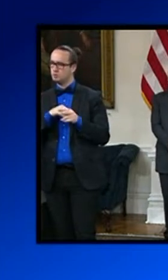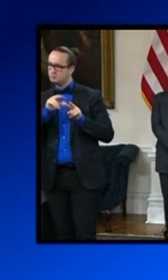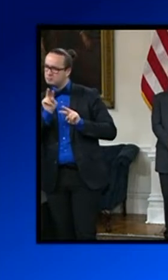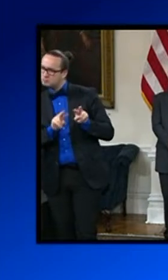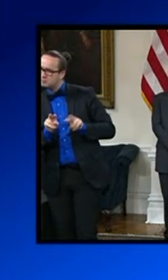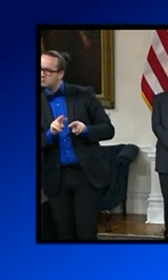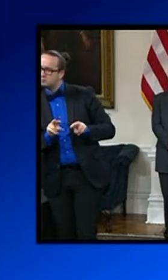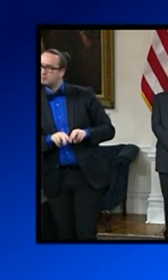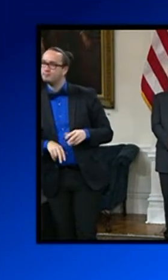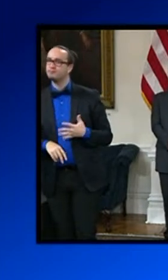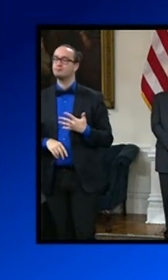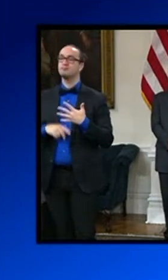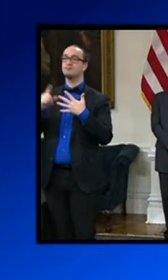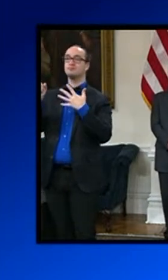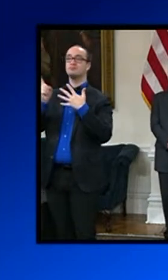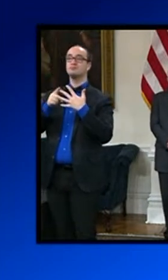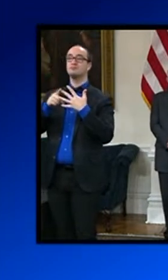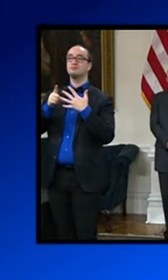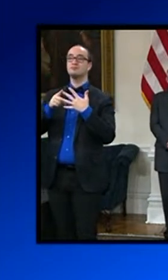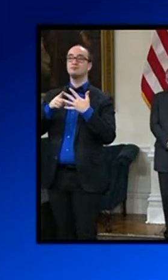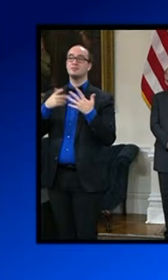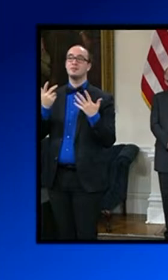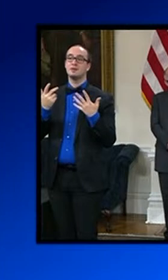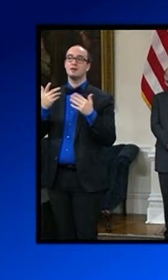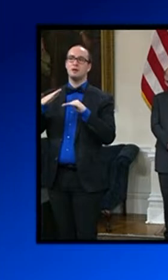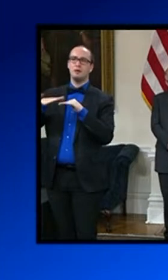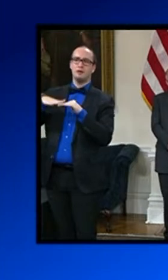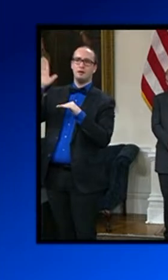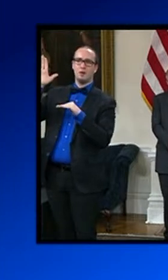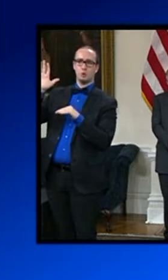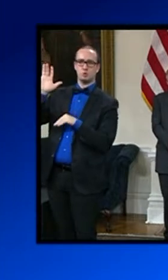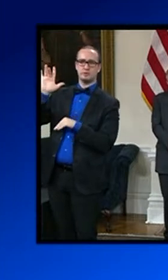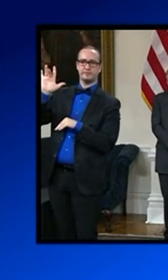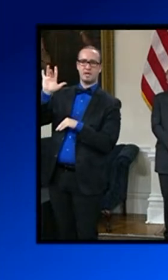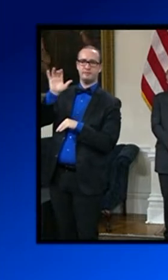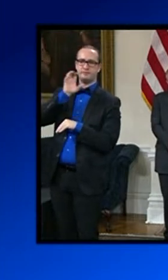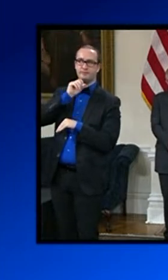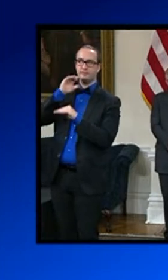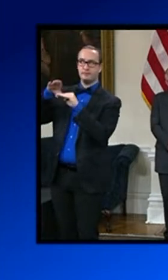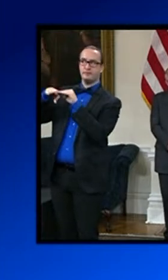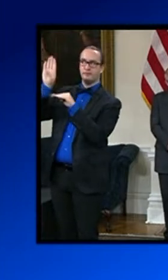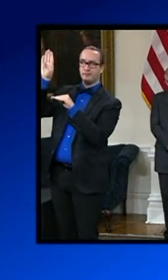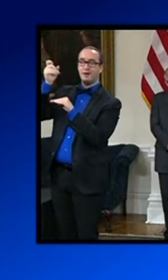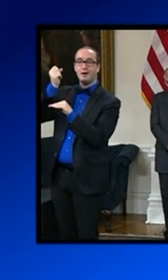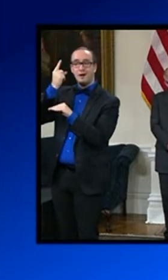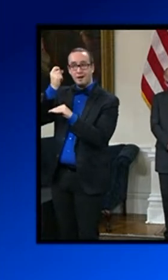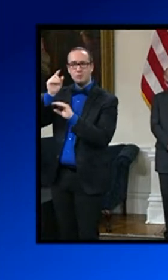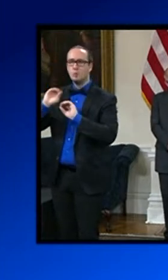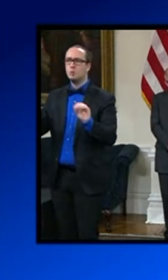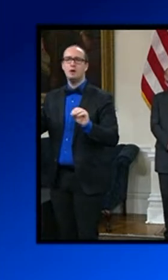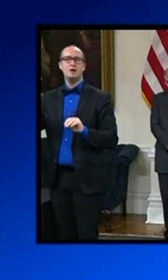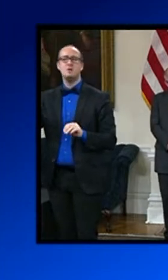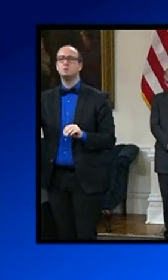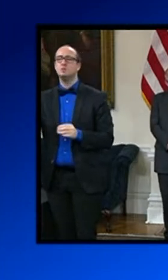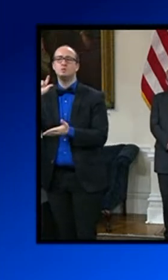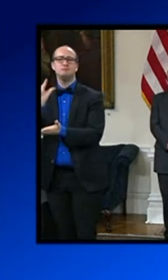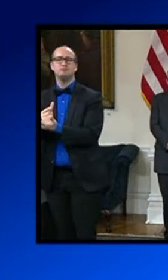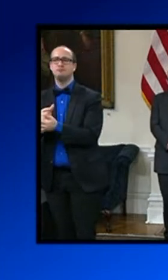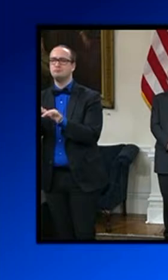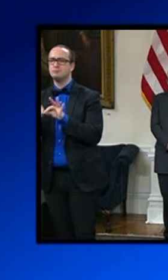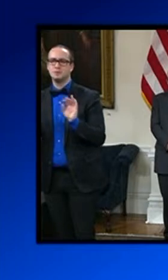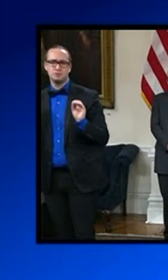age without a high school diploma, minority composition of the community, single parent